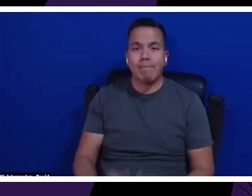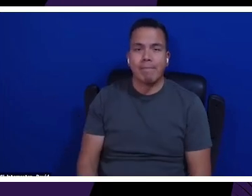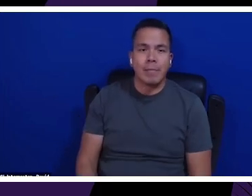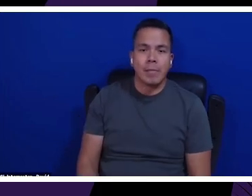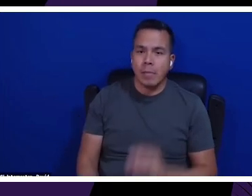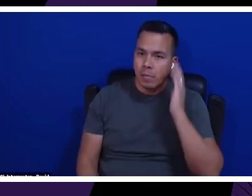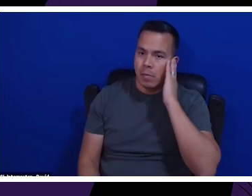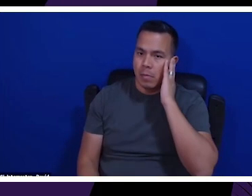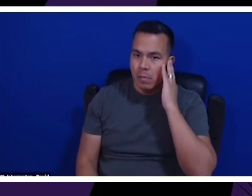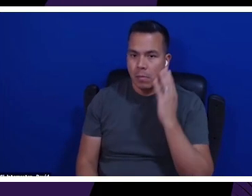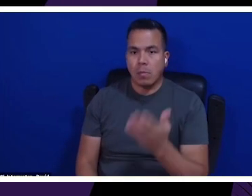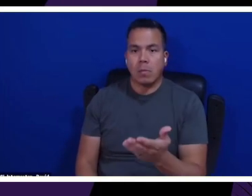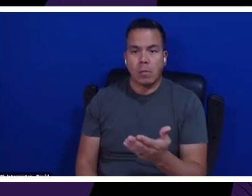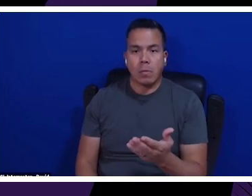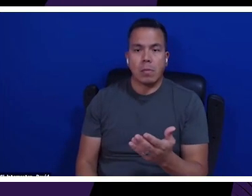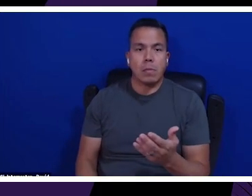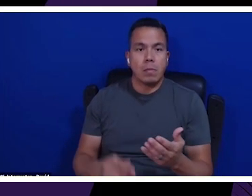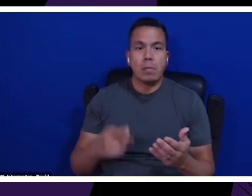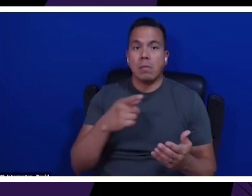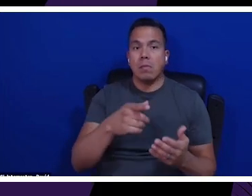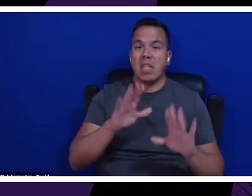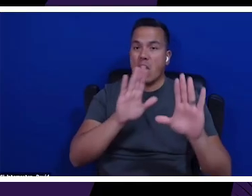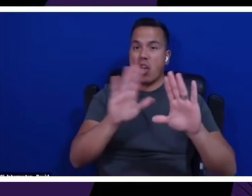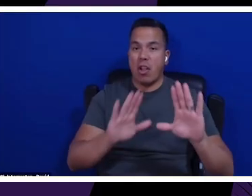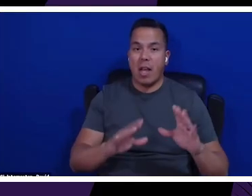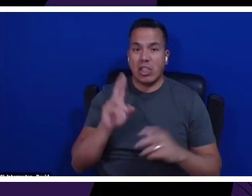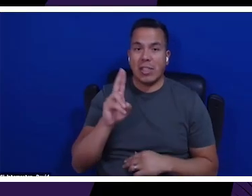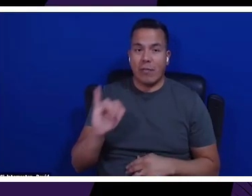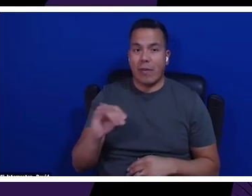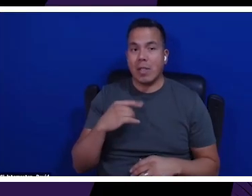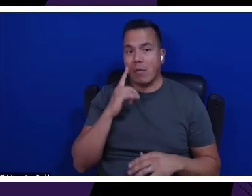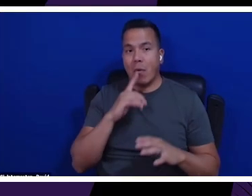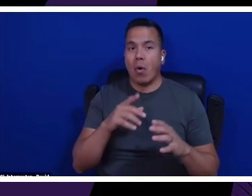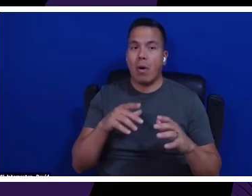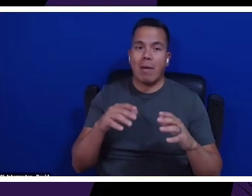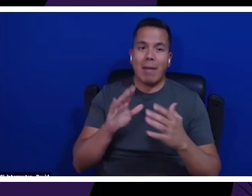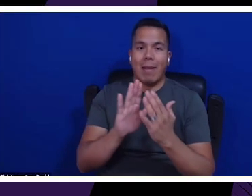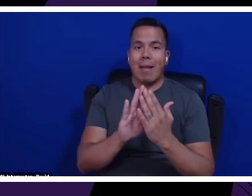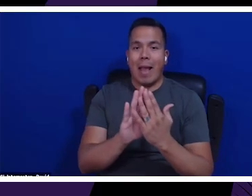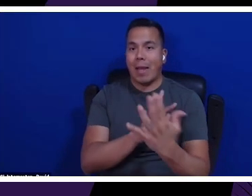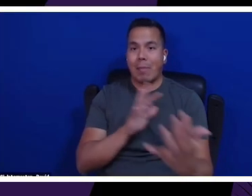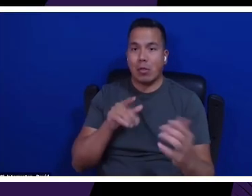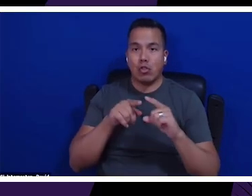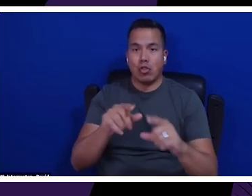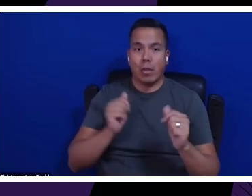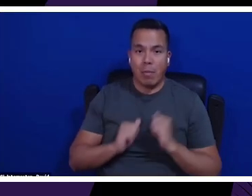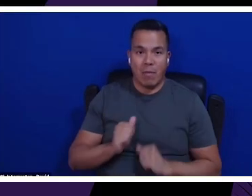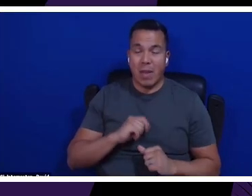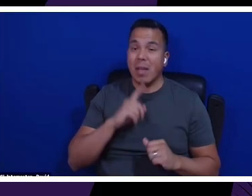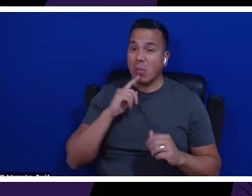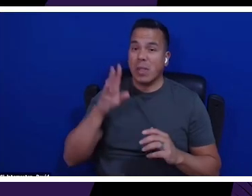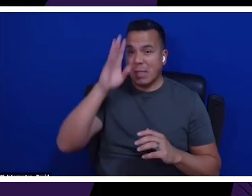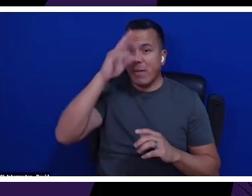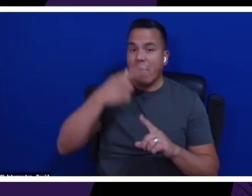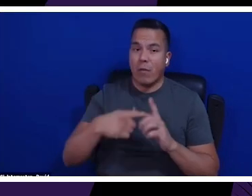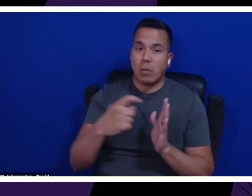The control interface that we will use to cue the multi-screen collages and animations during the play was also developed from scratch. In our system, we developed